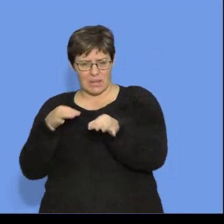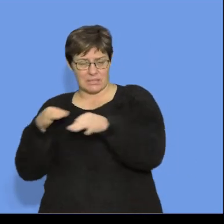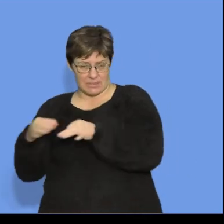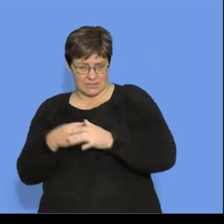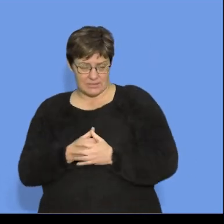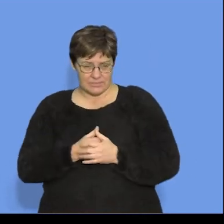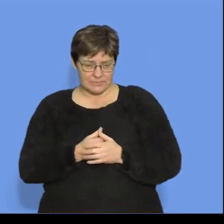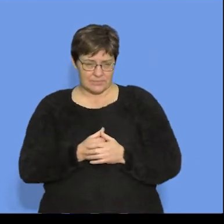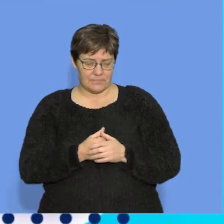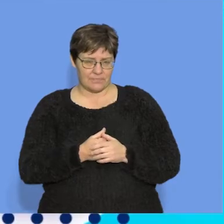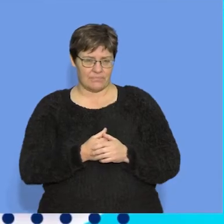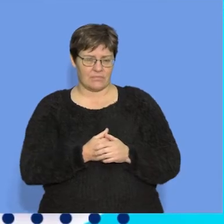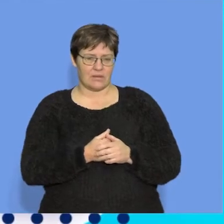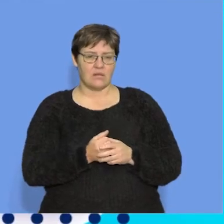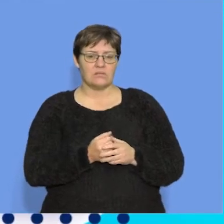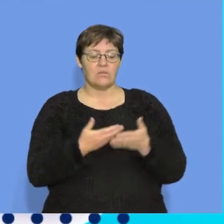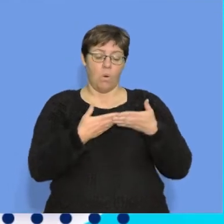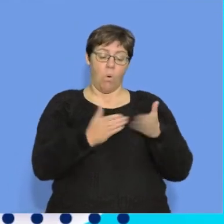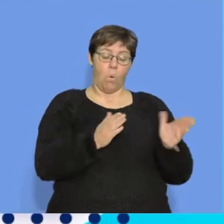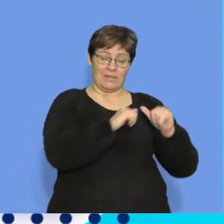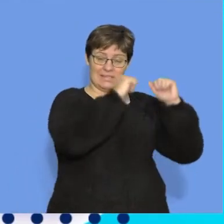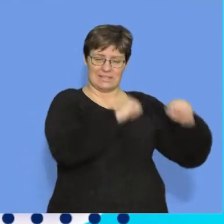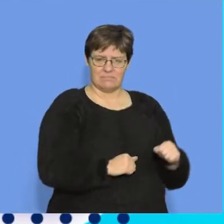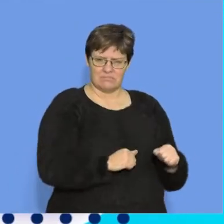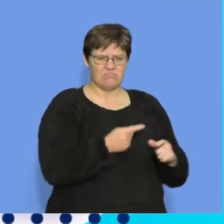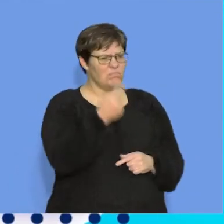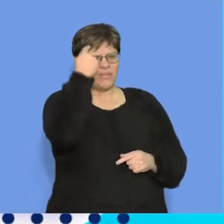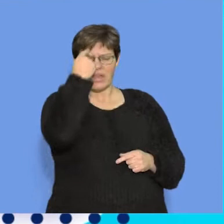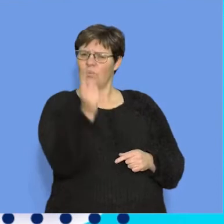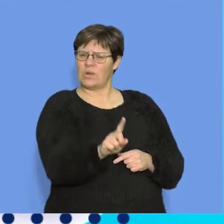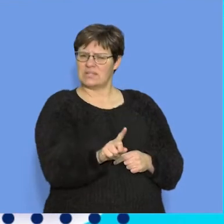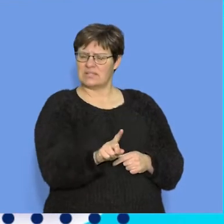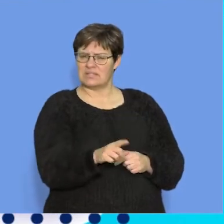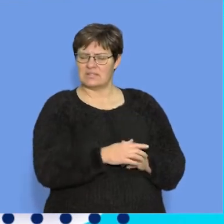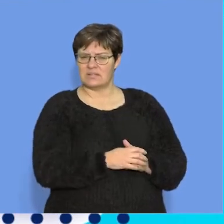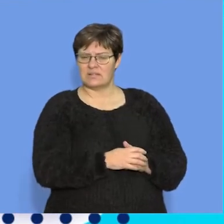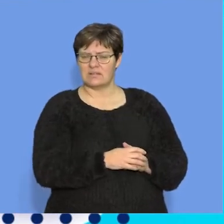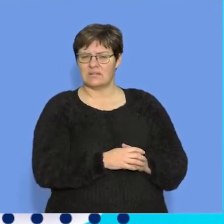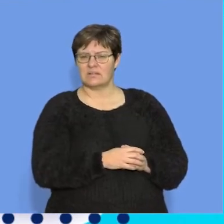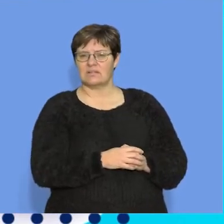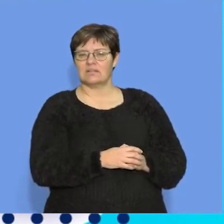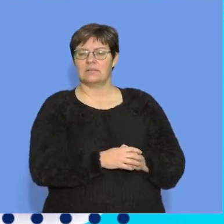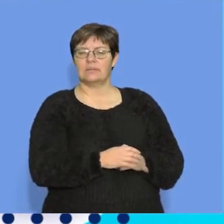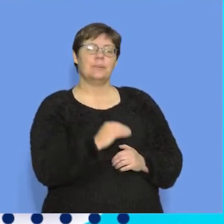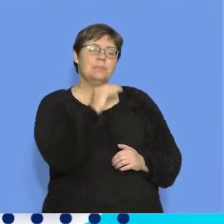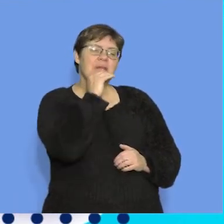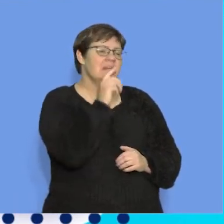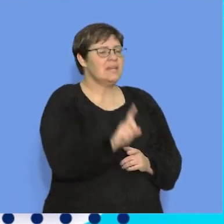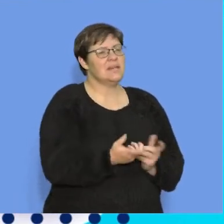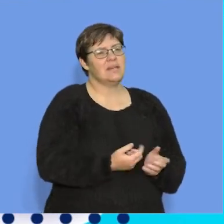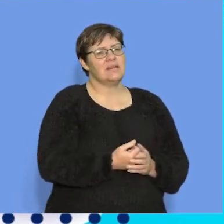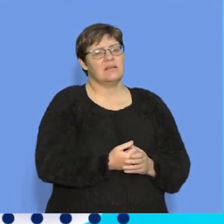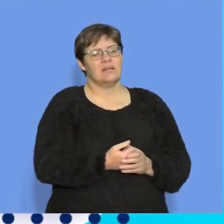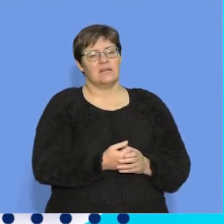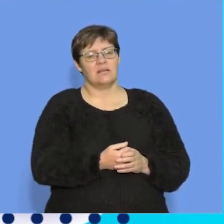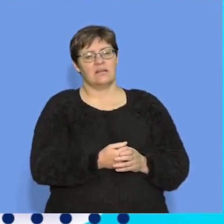time. Now, if we talk about an open system, what do you think about what that means? Well, it means that the